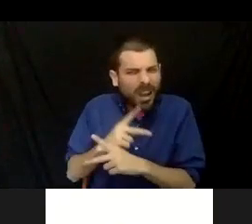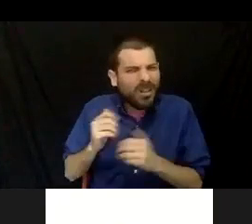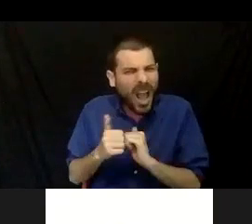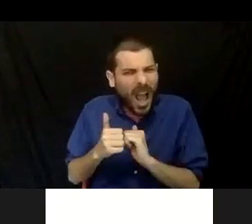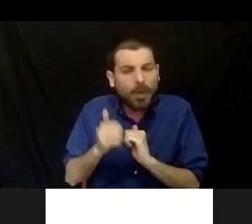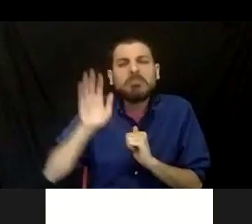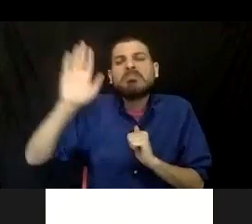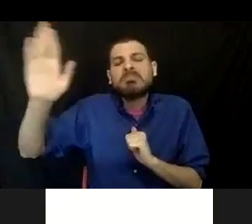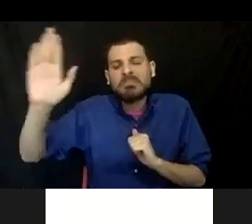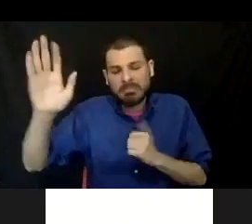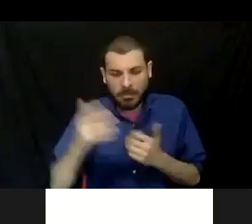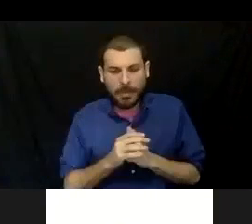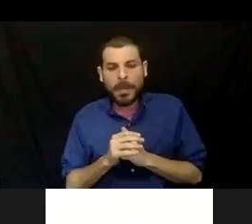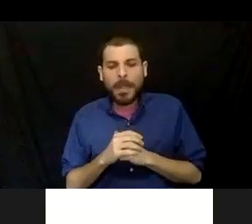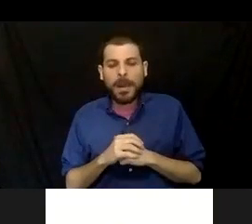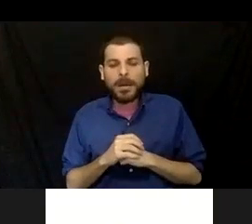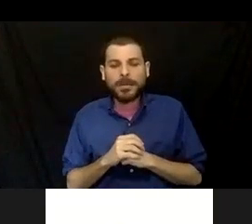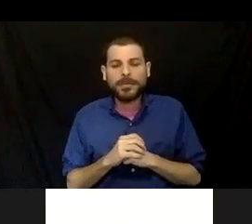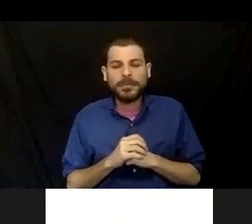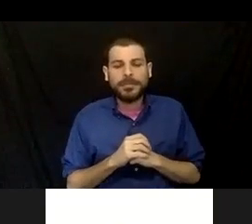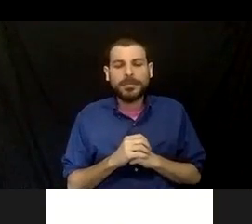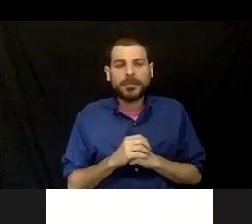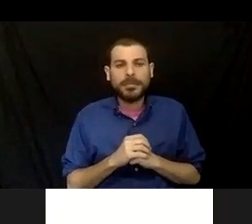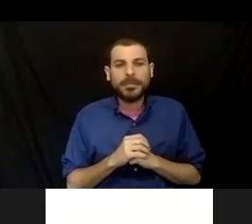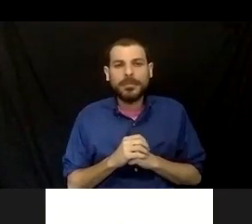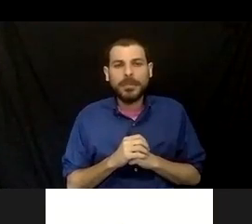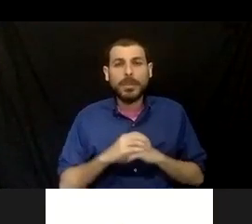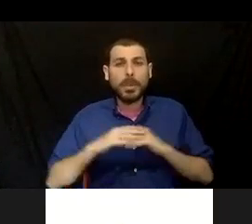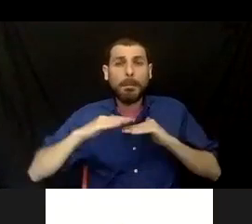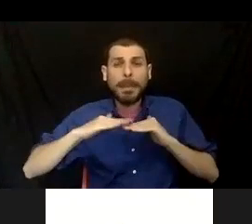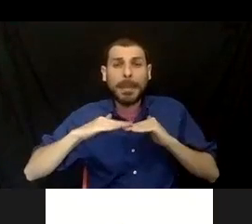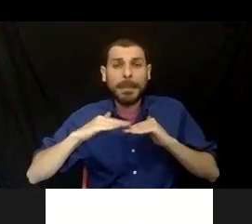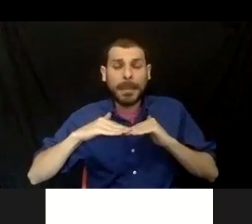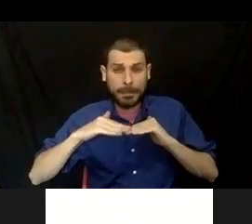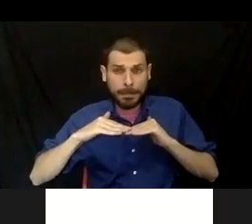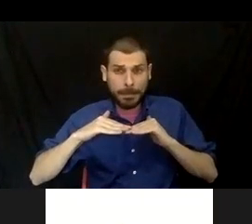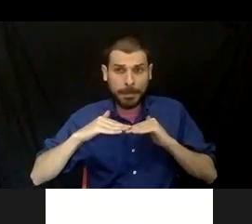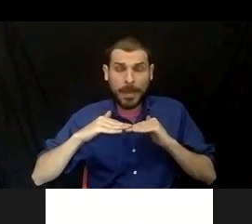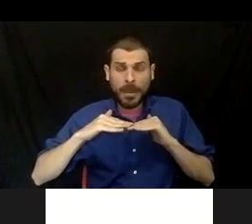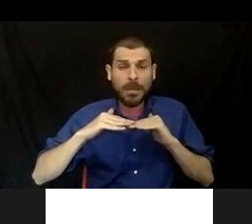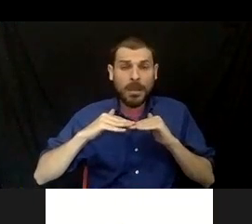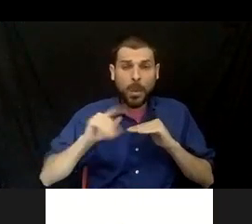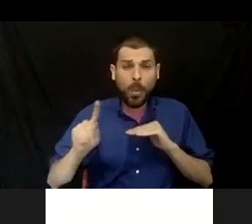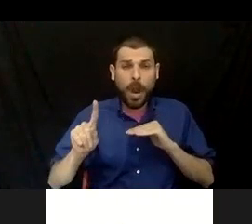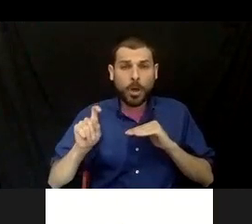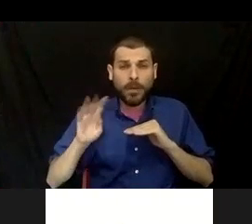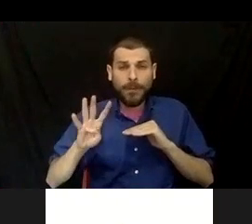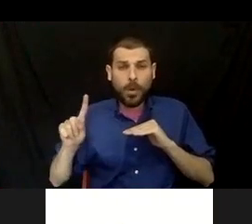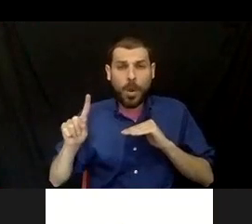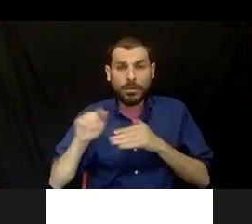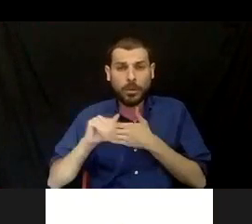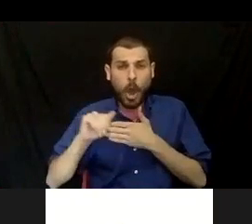the minimum benefit is, let's see, $141 per week for